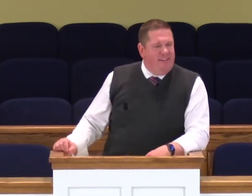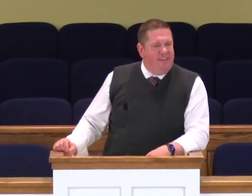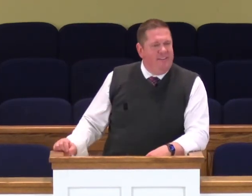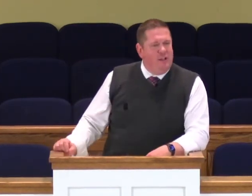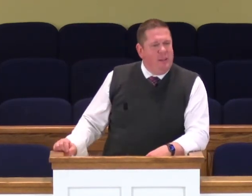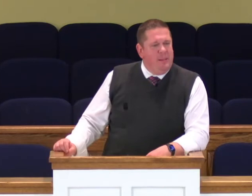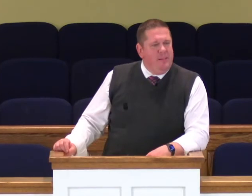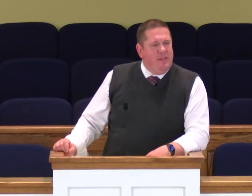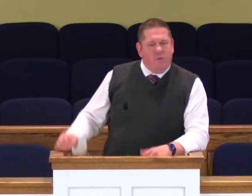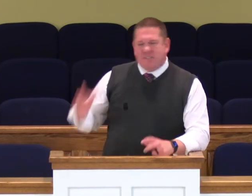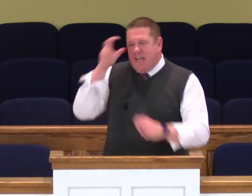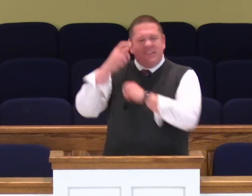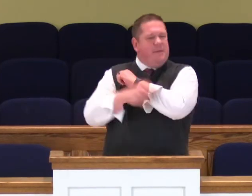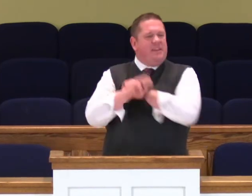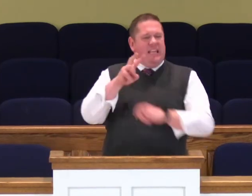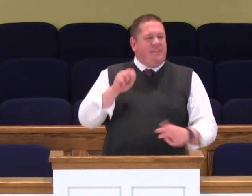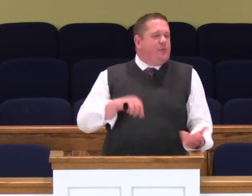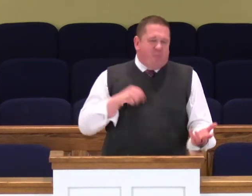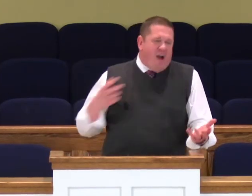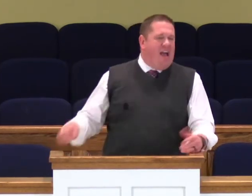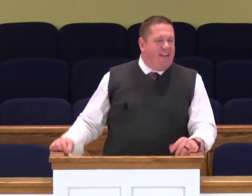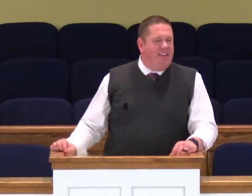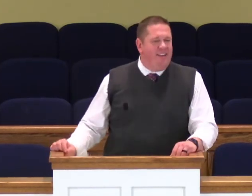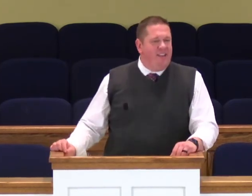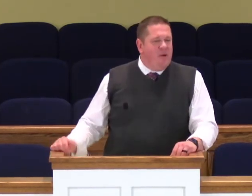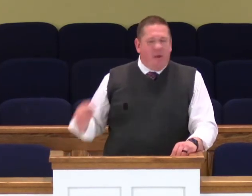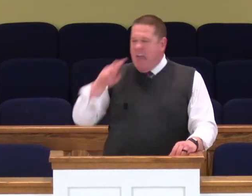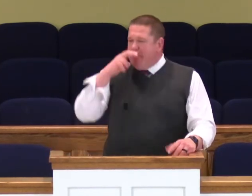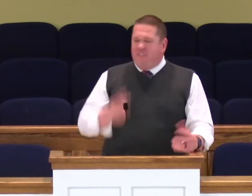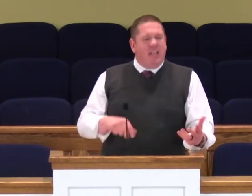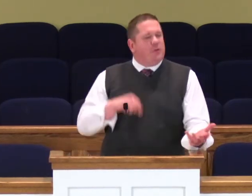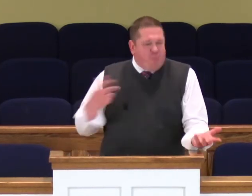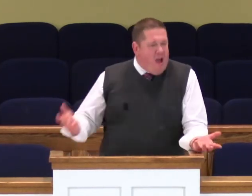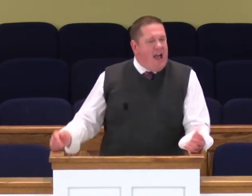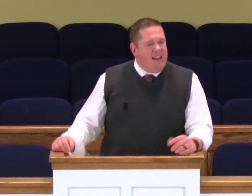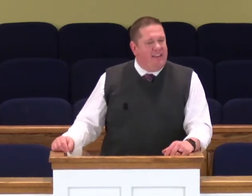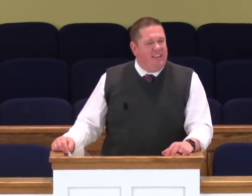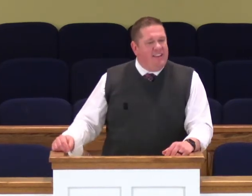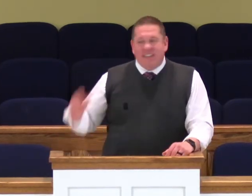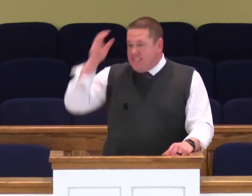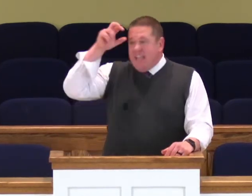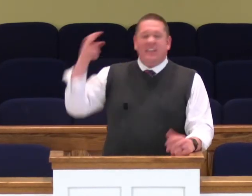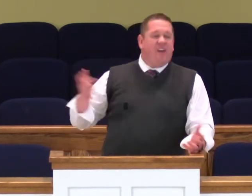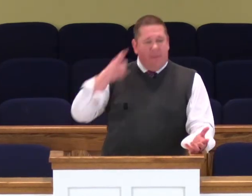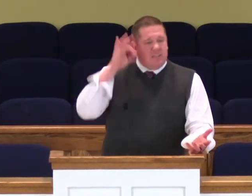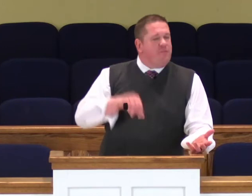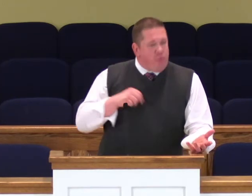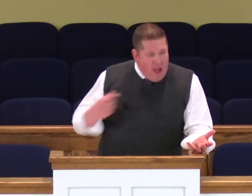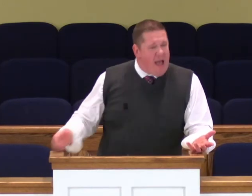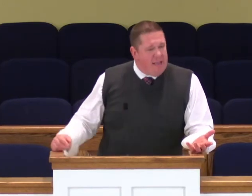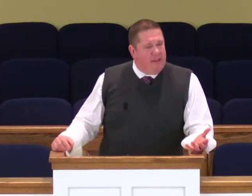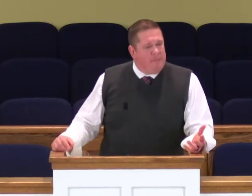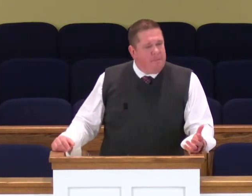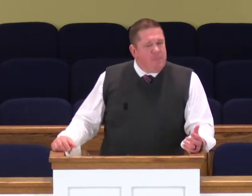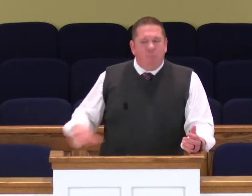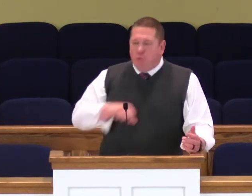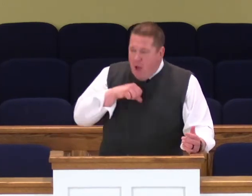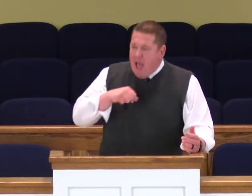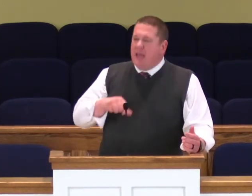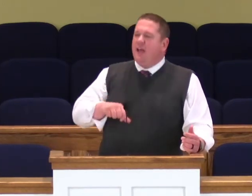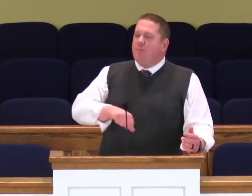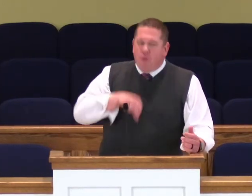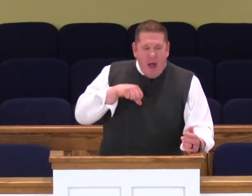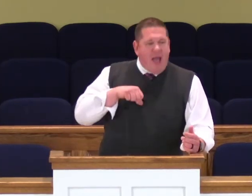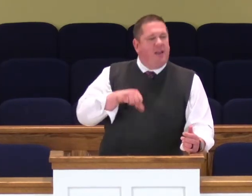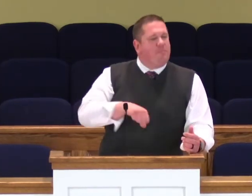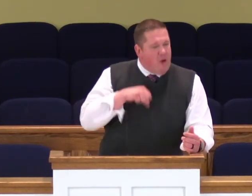pride. When Satan tempted Eve, it was pride. When Adam fell, it was pride. Satan fell because of pride.